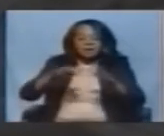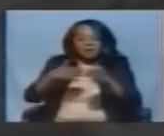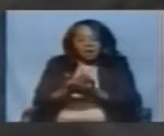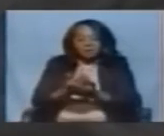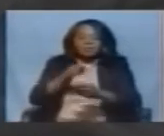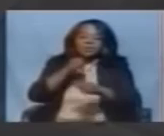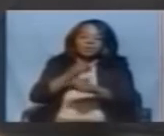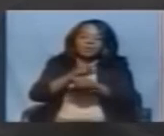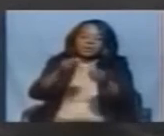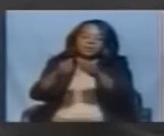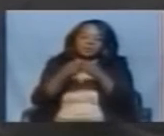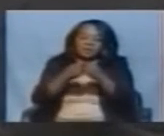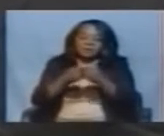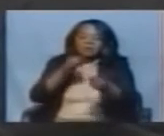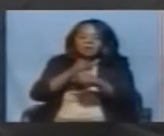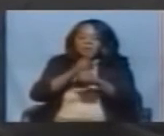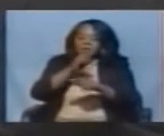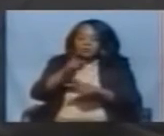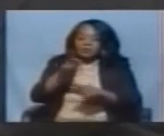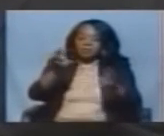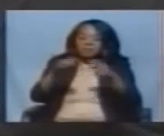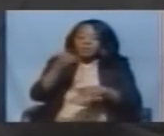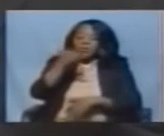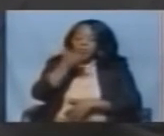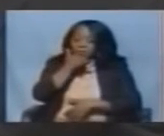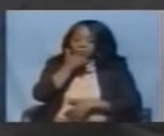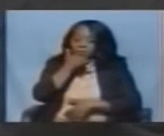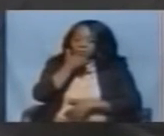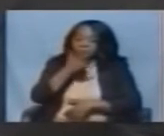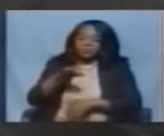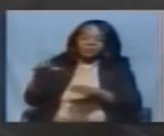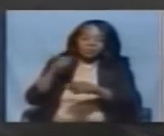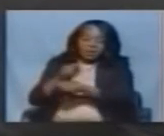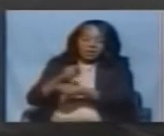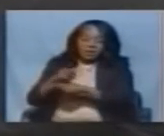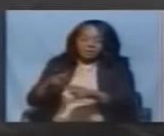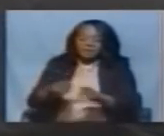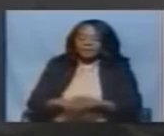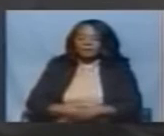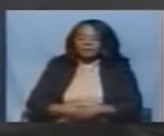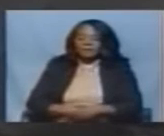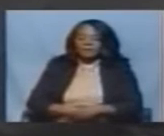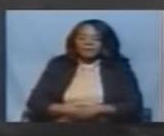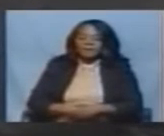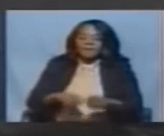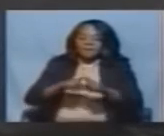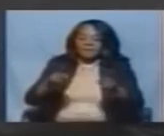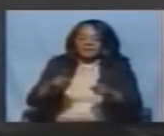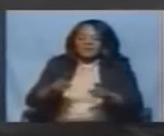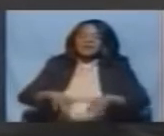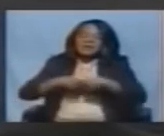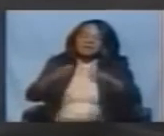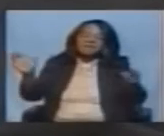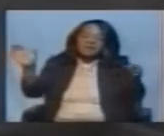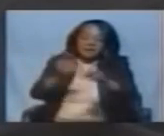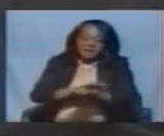make sure that people that are doing the wrong things, instead of ZPP trying to deal with them with an inadequate mandate,